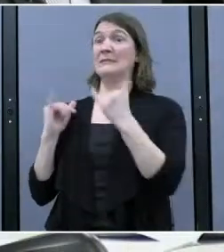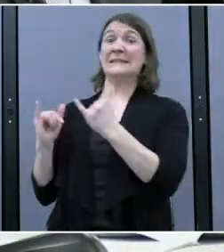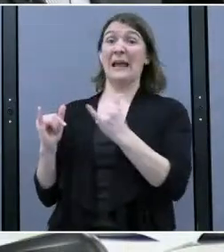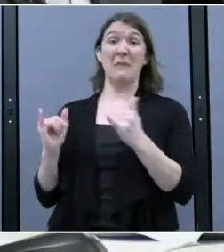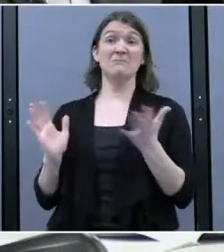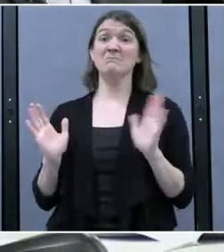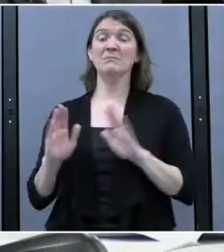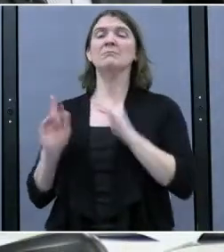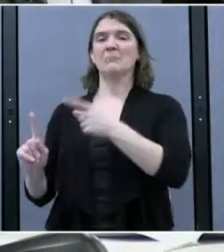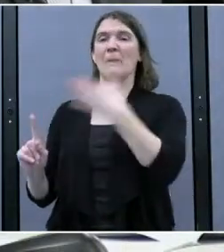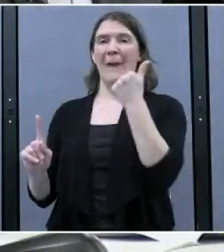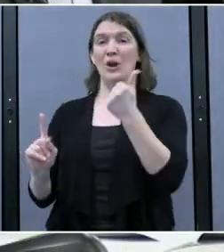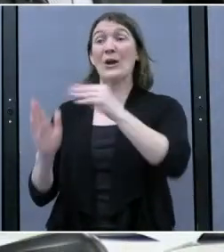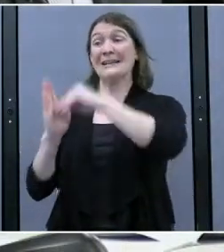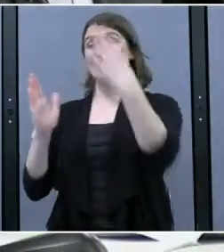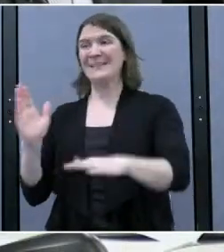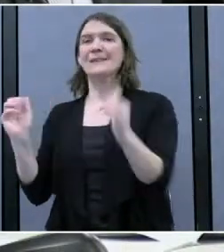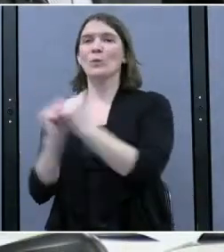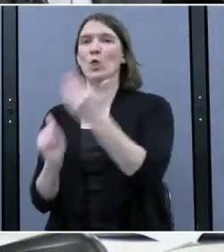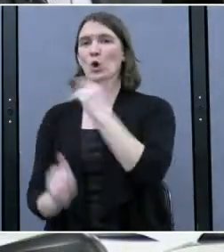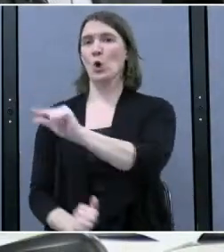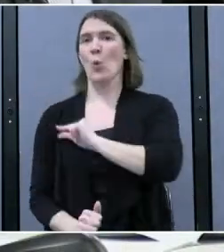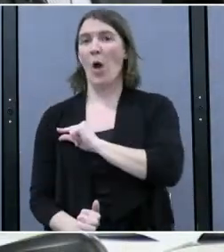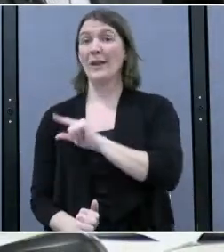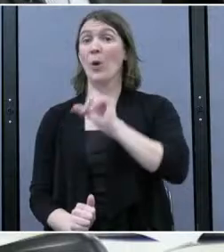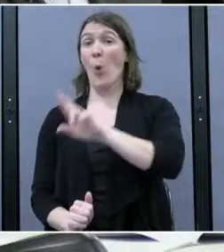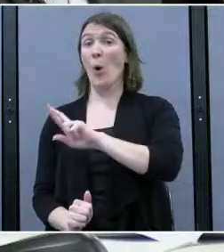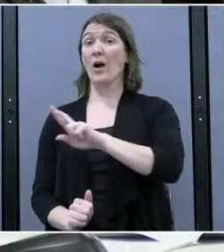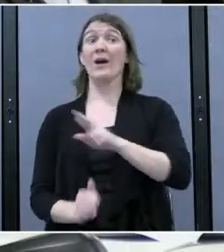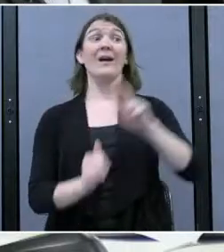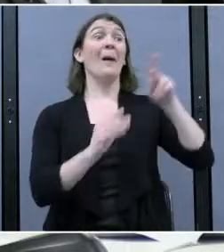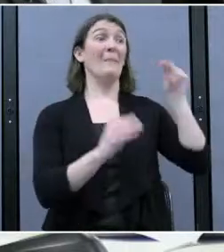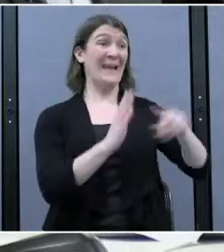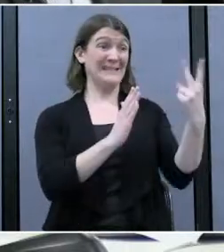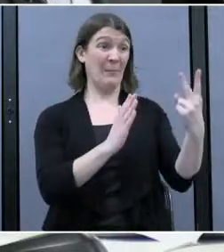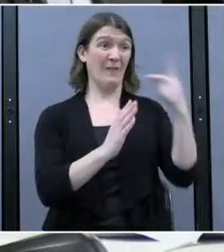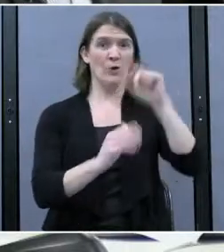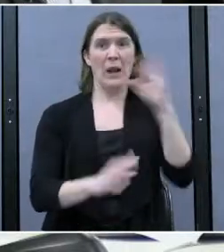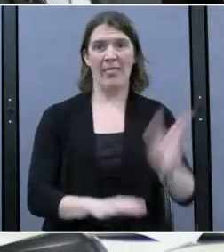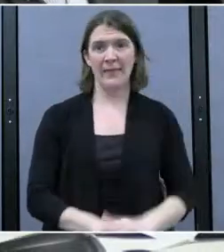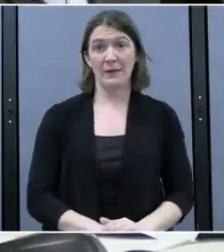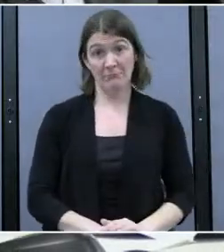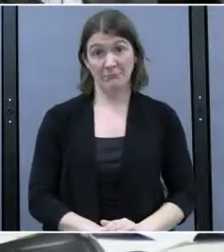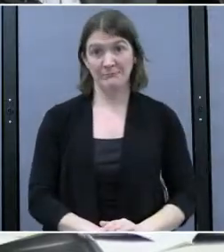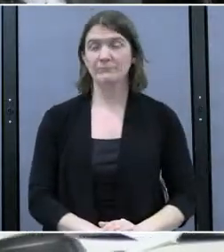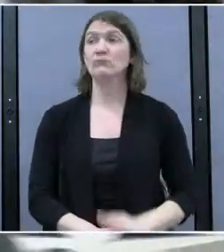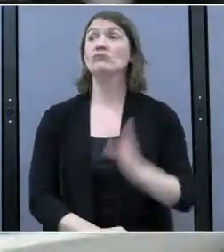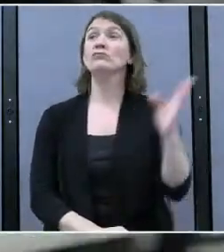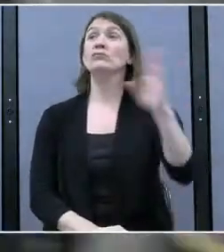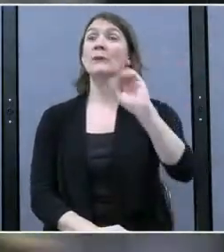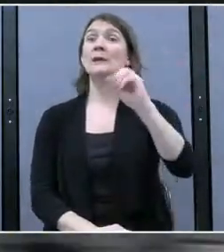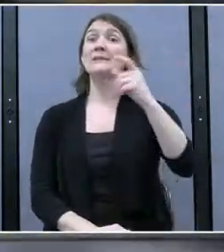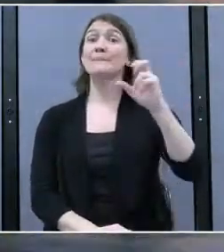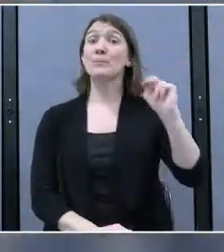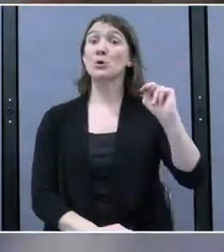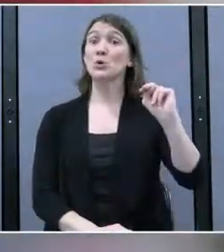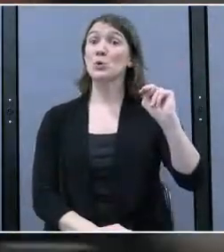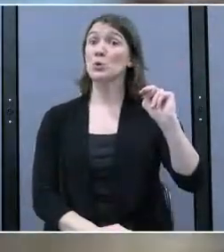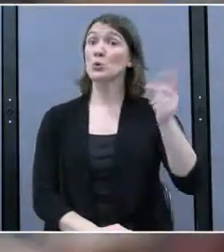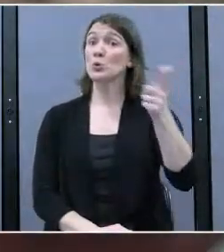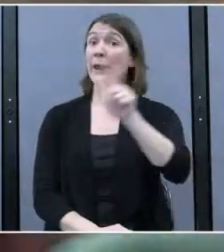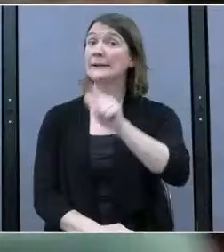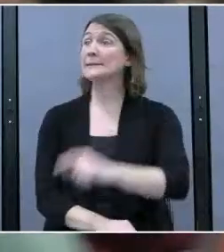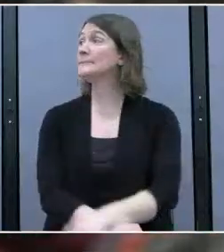Me either. Thank you. So, thank you. Thanks for reading the report. Spoon, I think, was next.